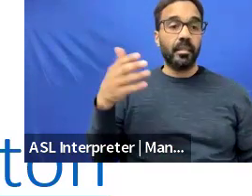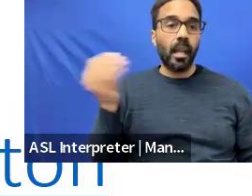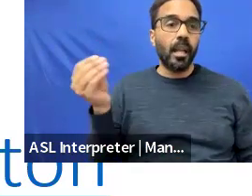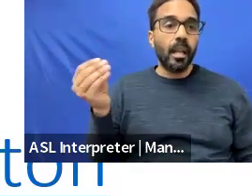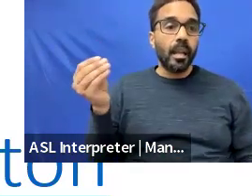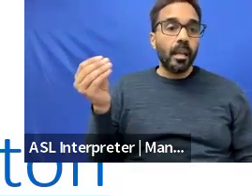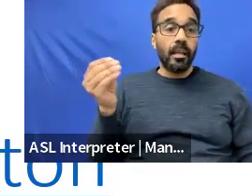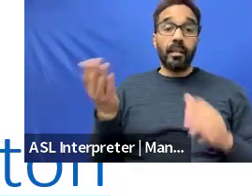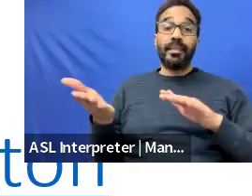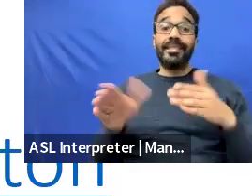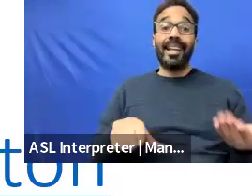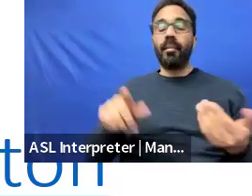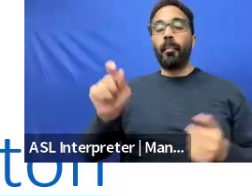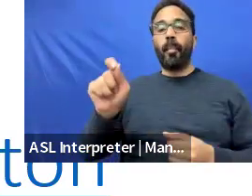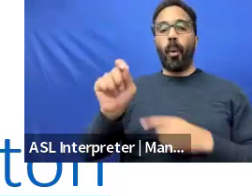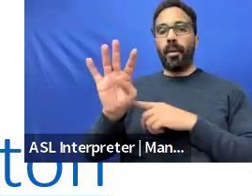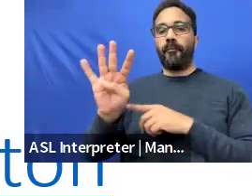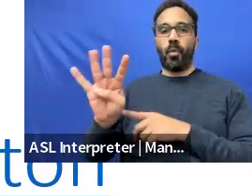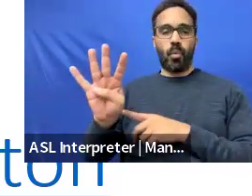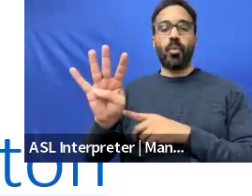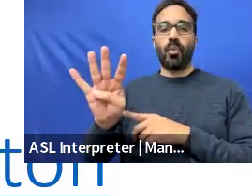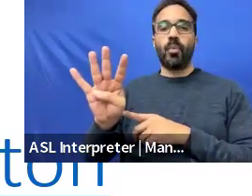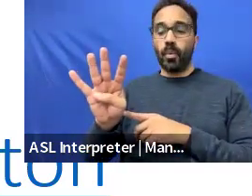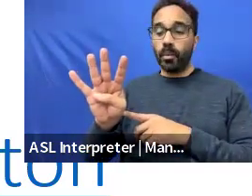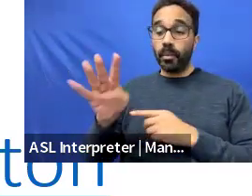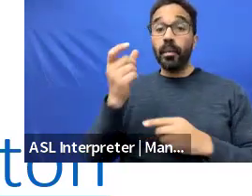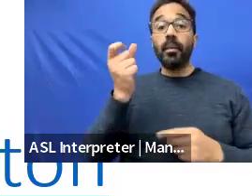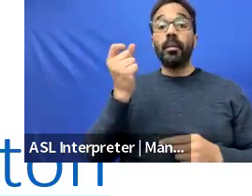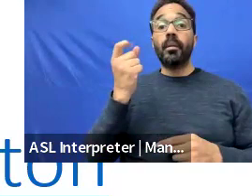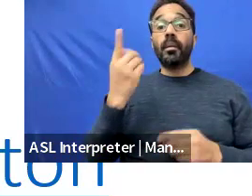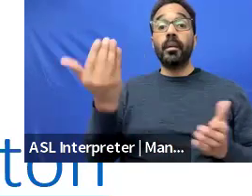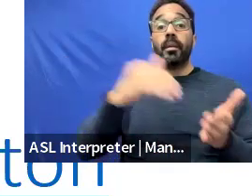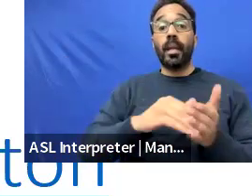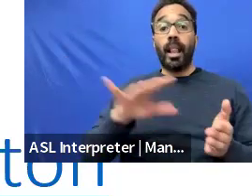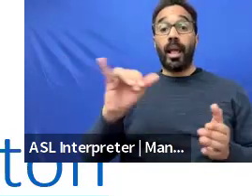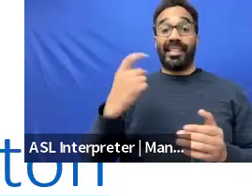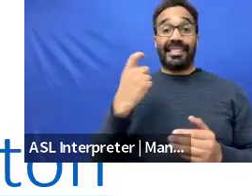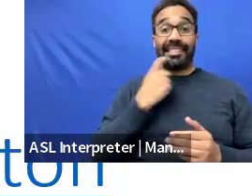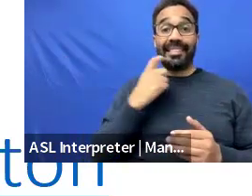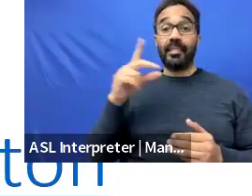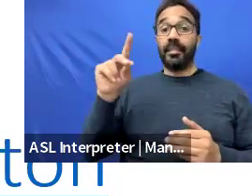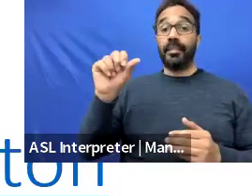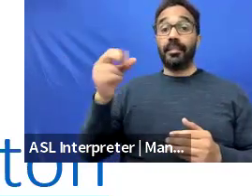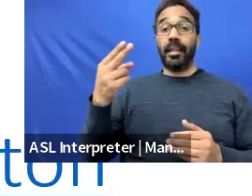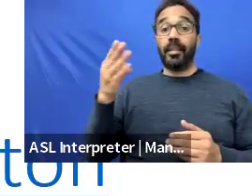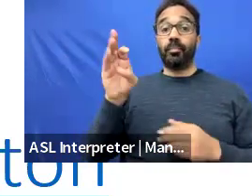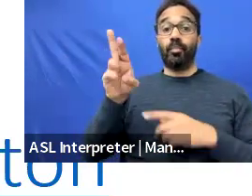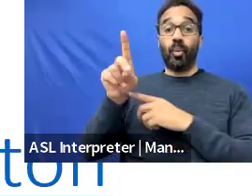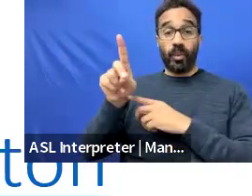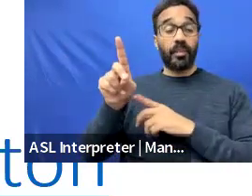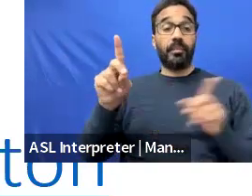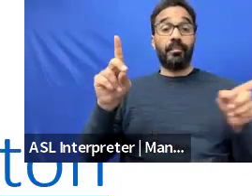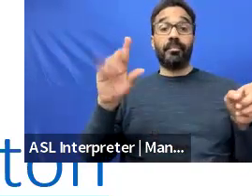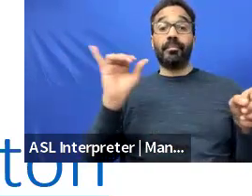have a statistic of 0.4. Again, just like the dashboard we just looked at, it is